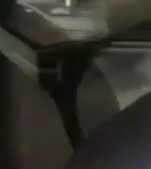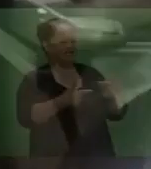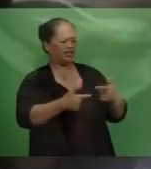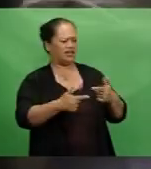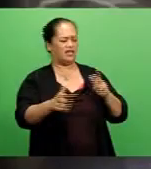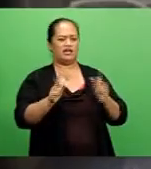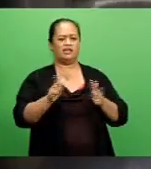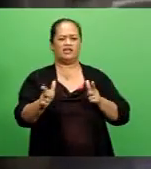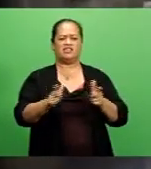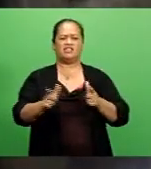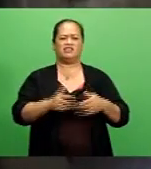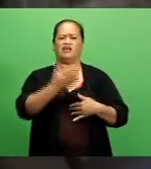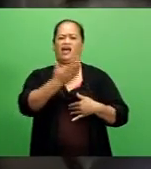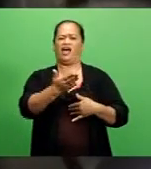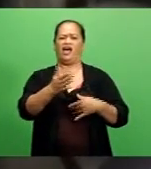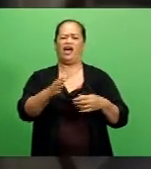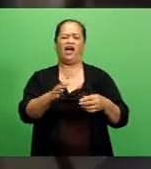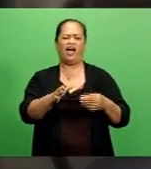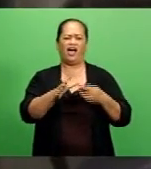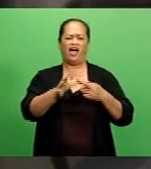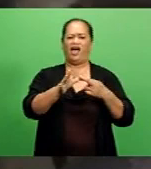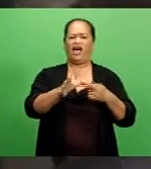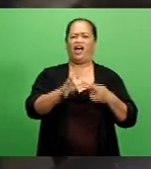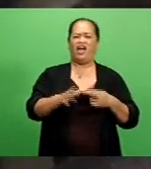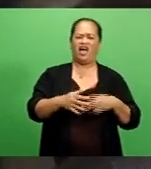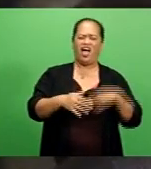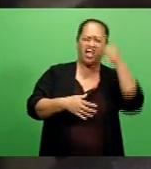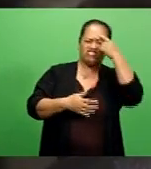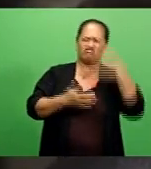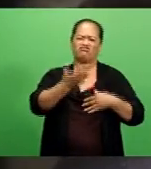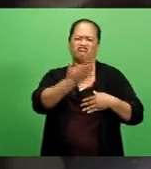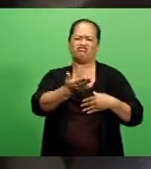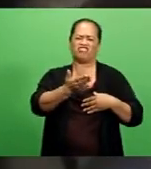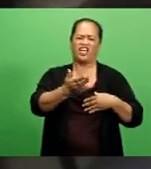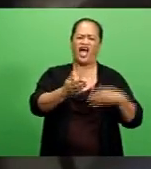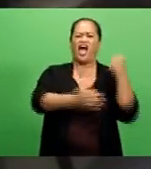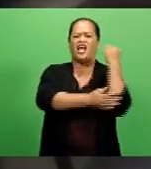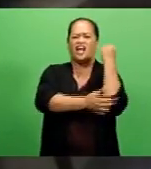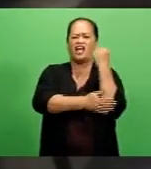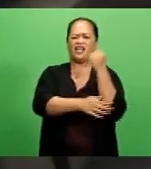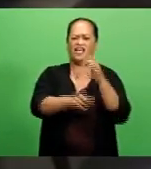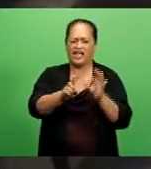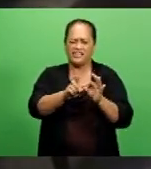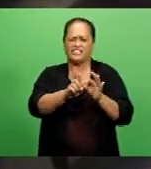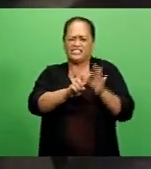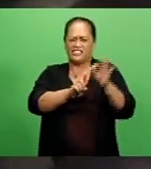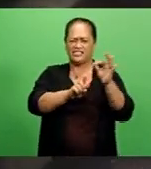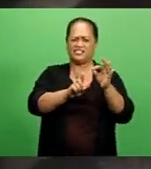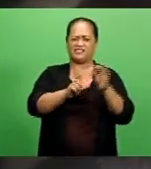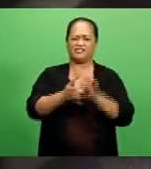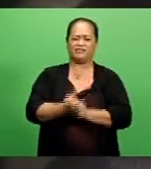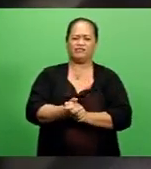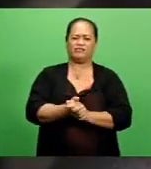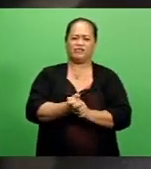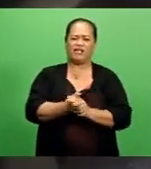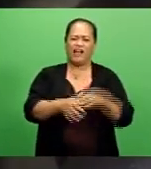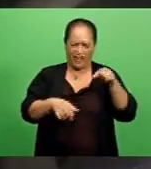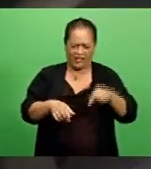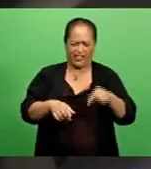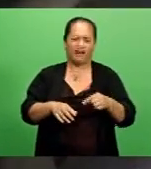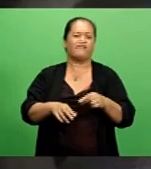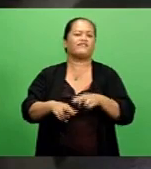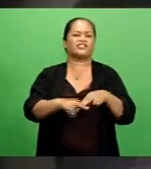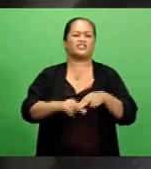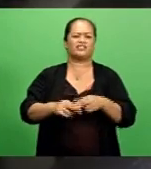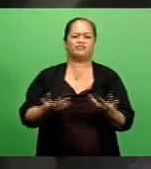I think it's a really good idea for rugby development in Fiji. Even during this crisis nowadays, I